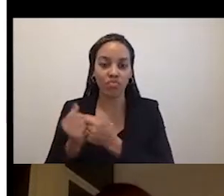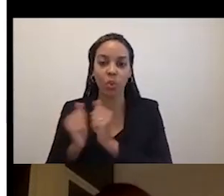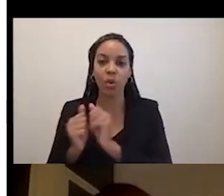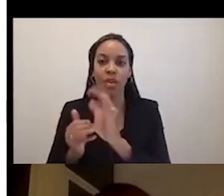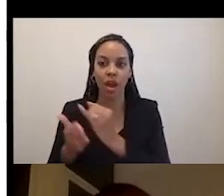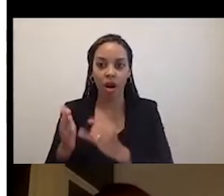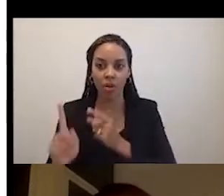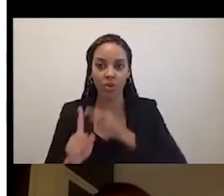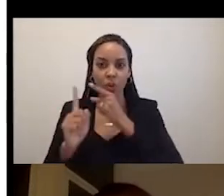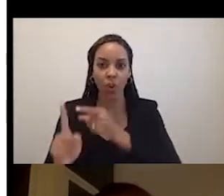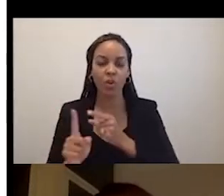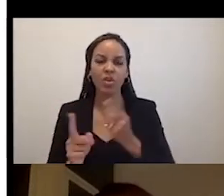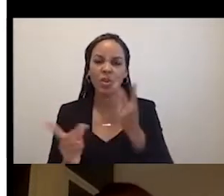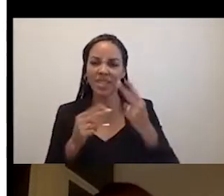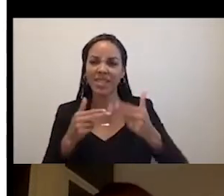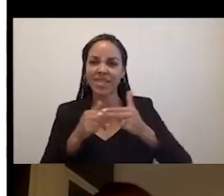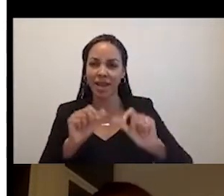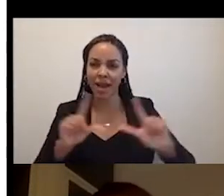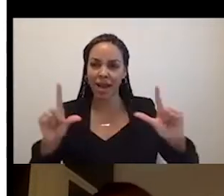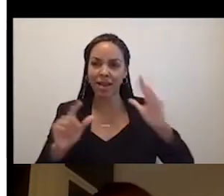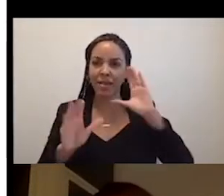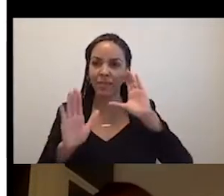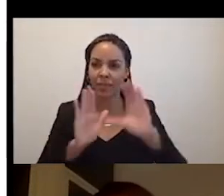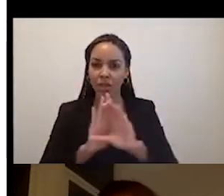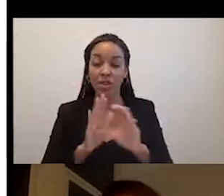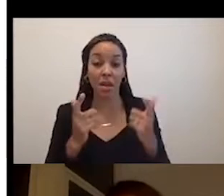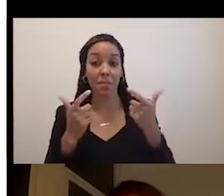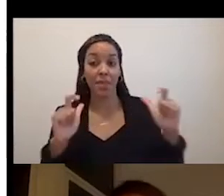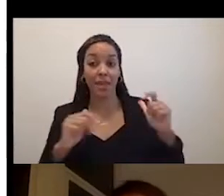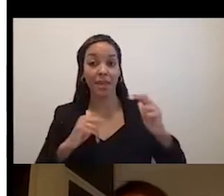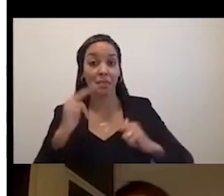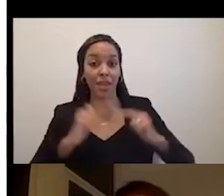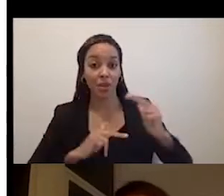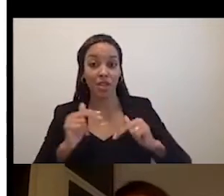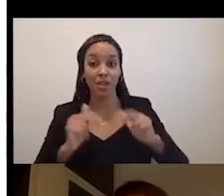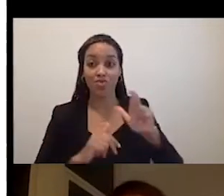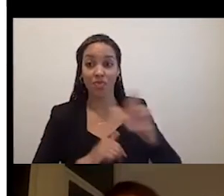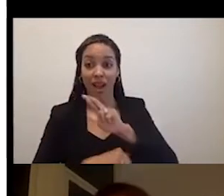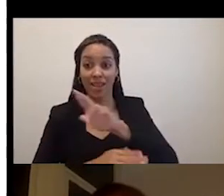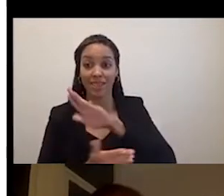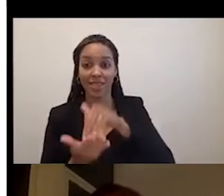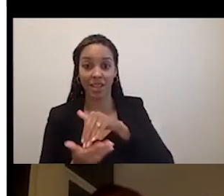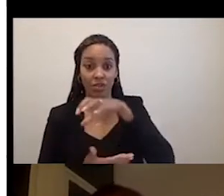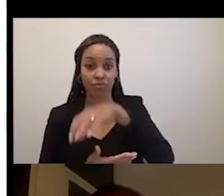us an example of the site, which is the really huge building on the right center. And the next one.